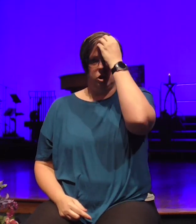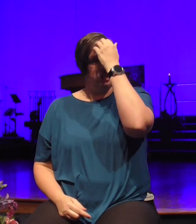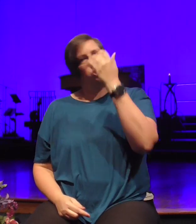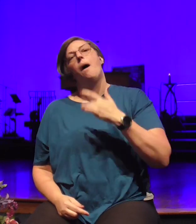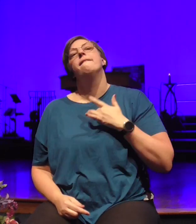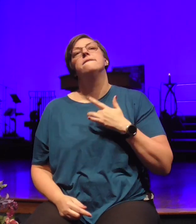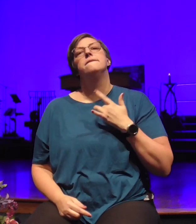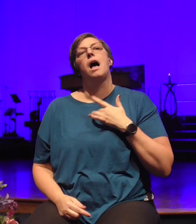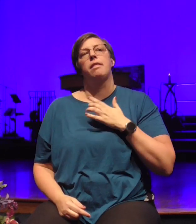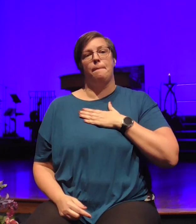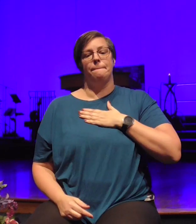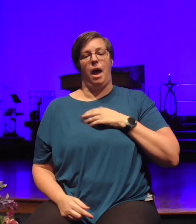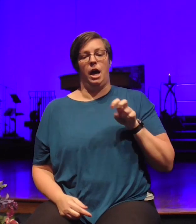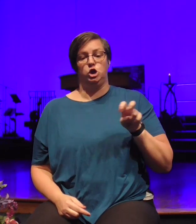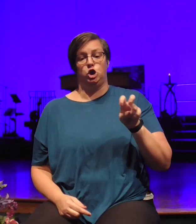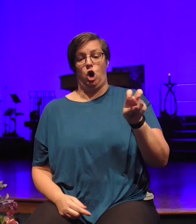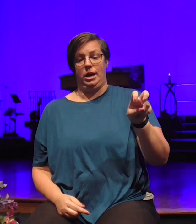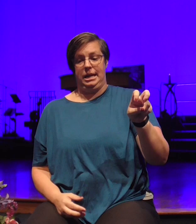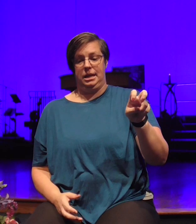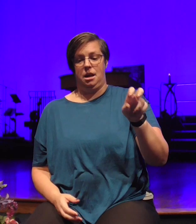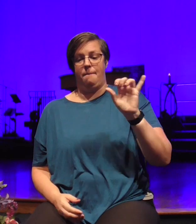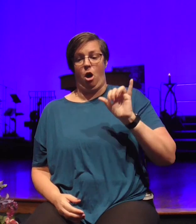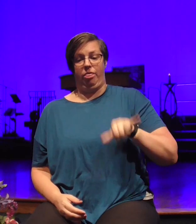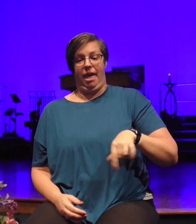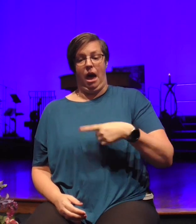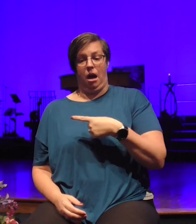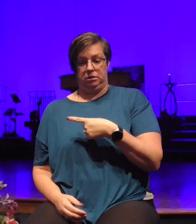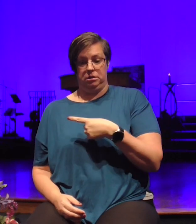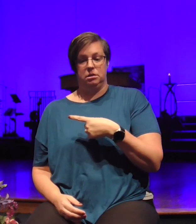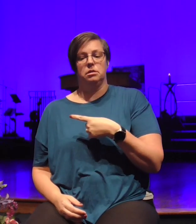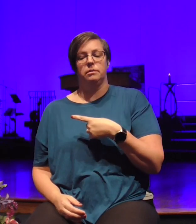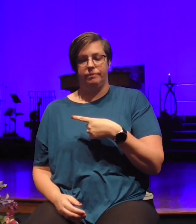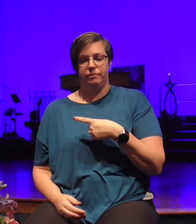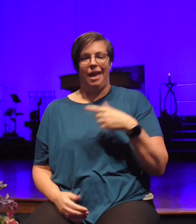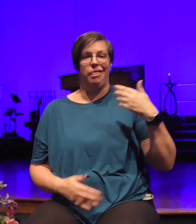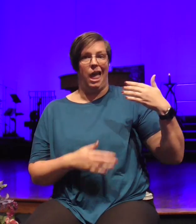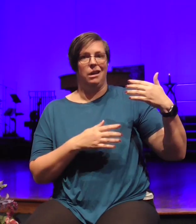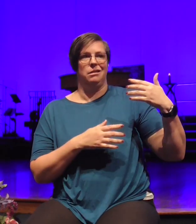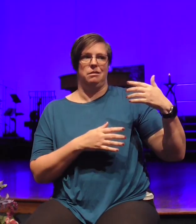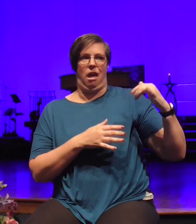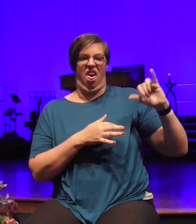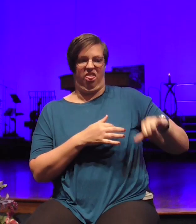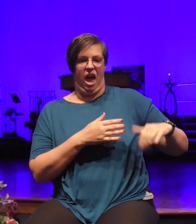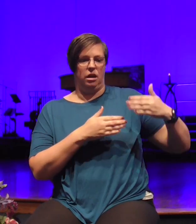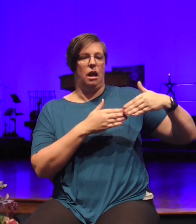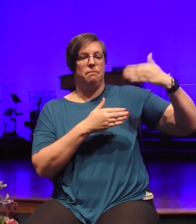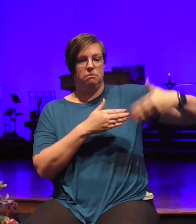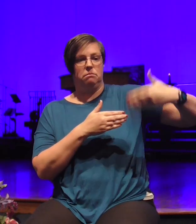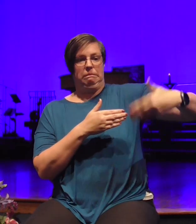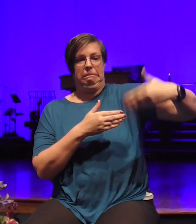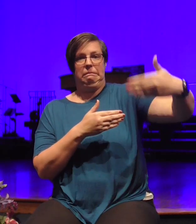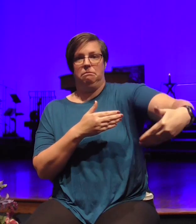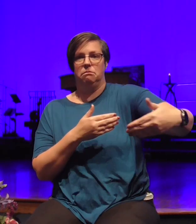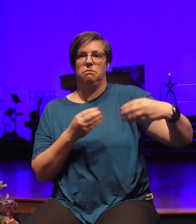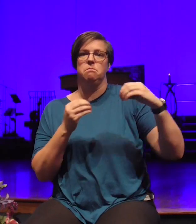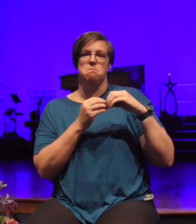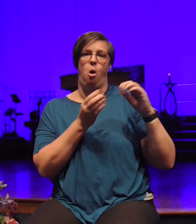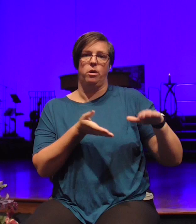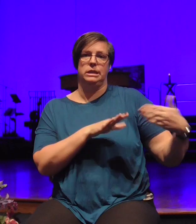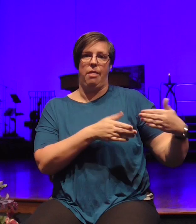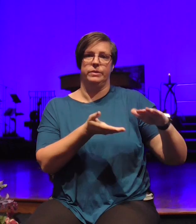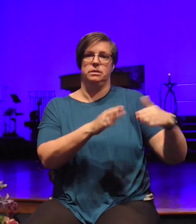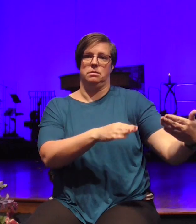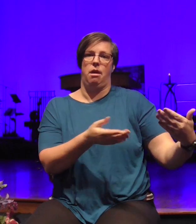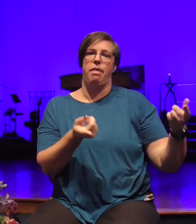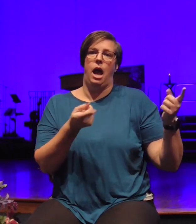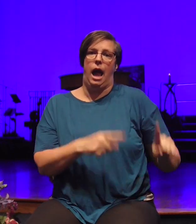I've been on around that, and then after that, a number of other losses occurred in my life, in our life,